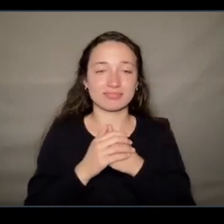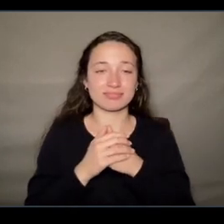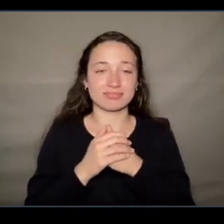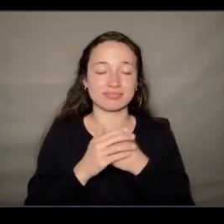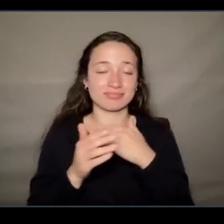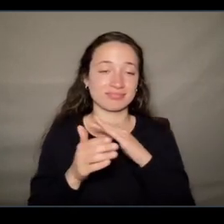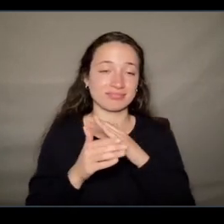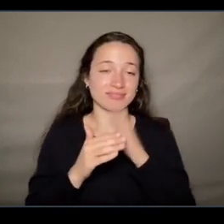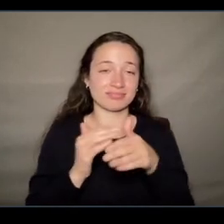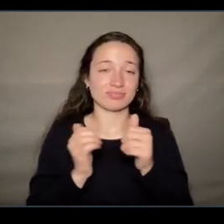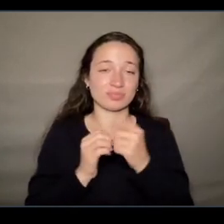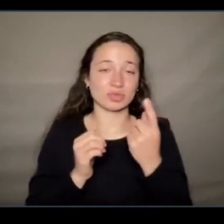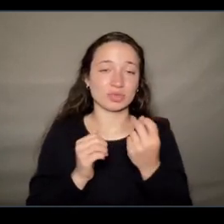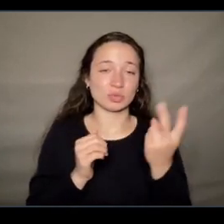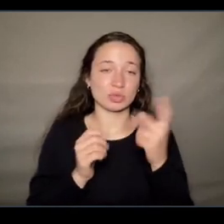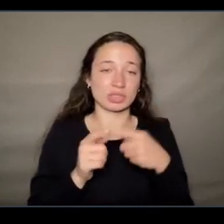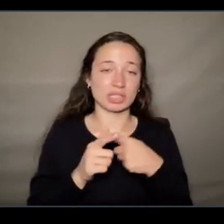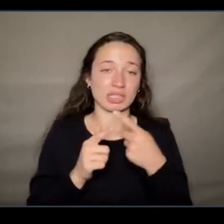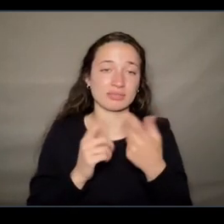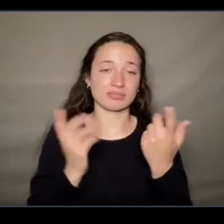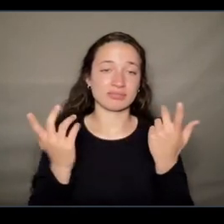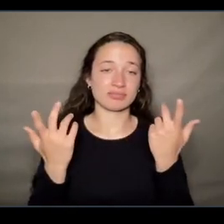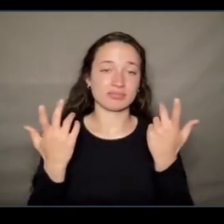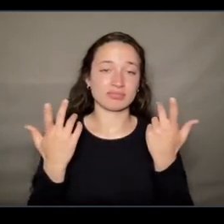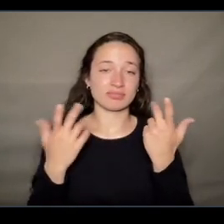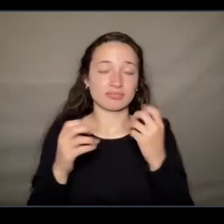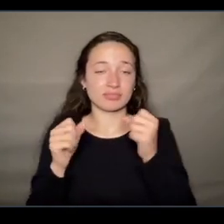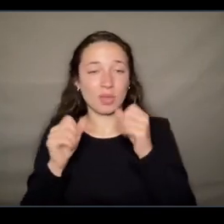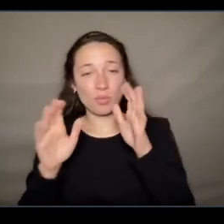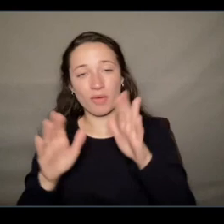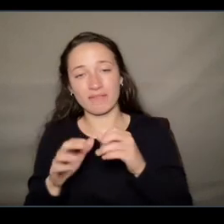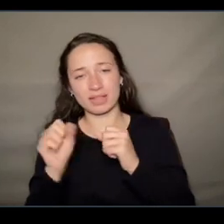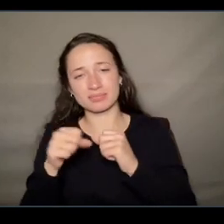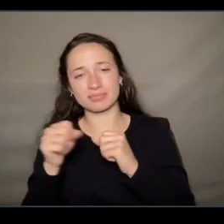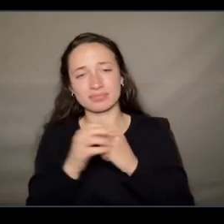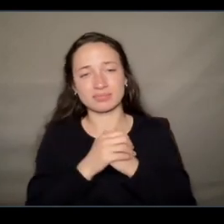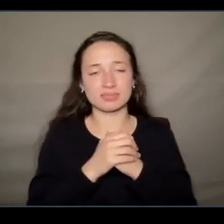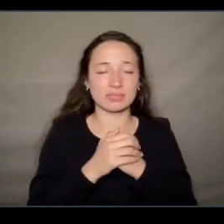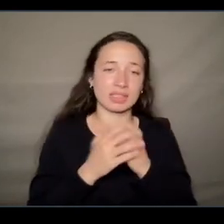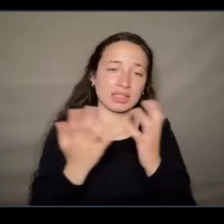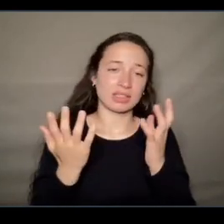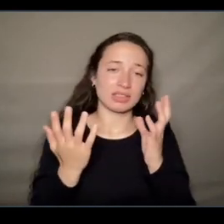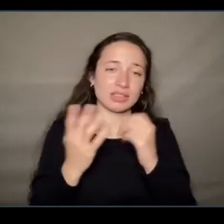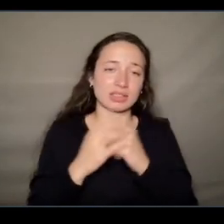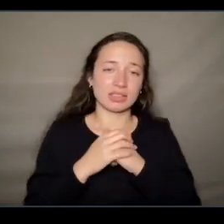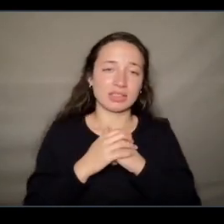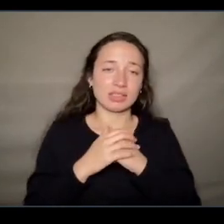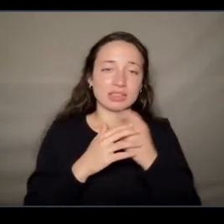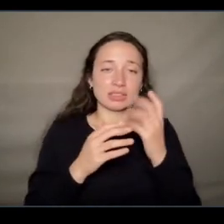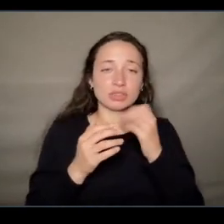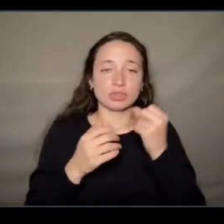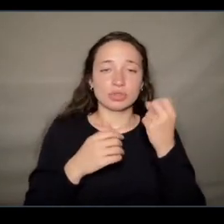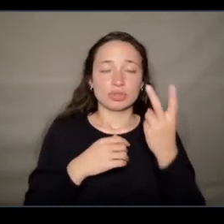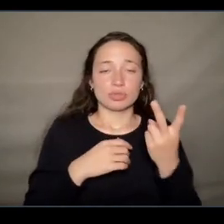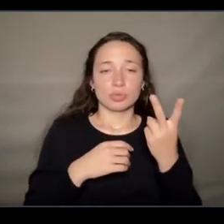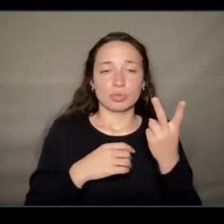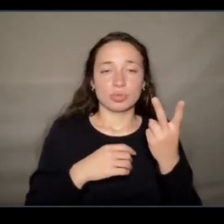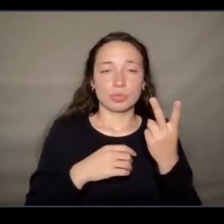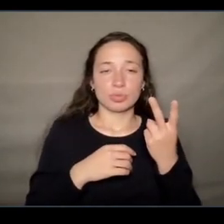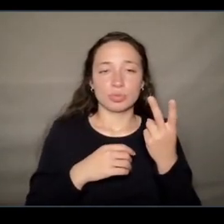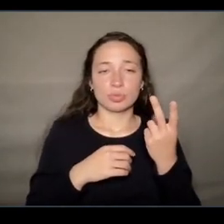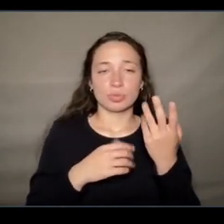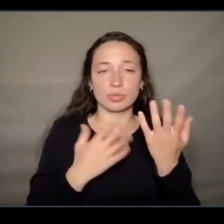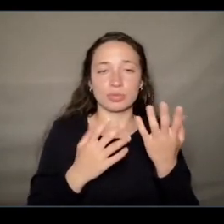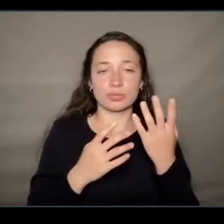I'll just end, I guess, with one or two, and then... That would be wonderful, Patrice. I guess, yes,